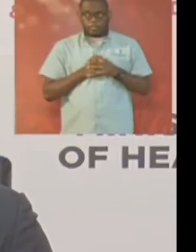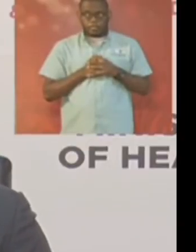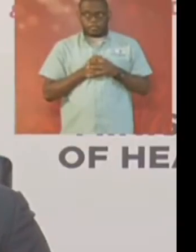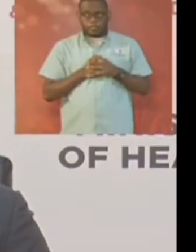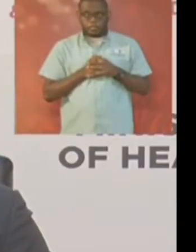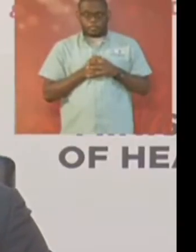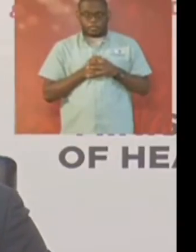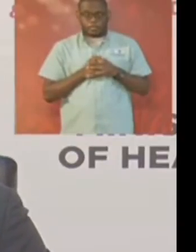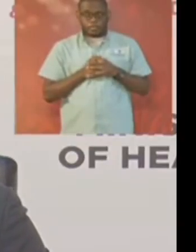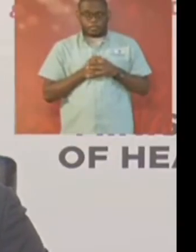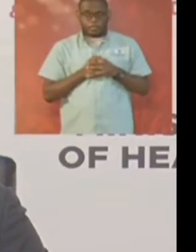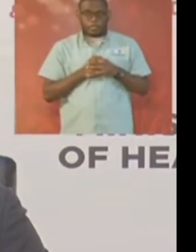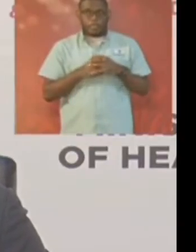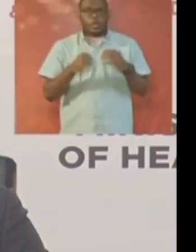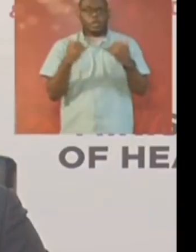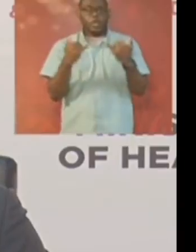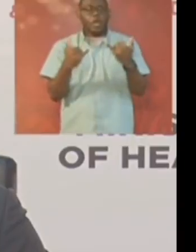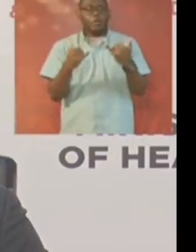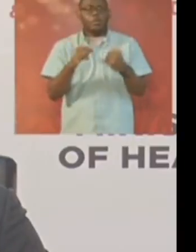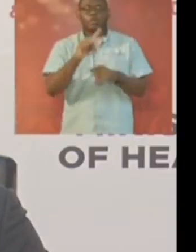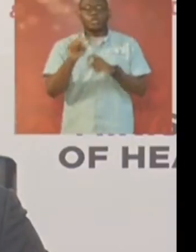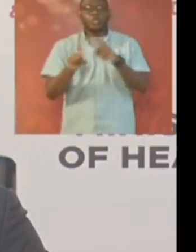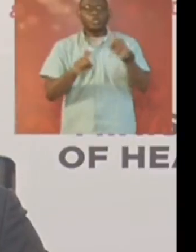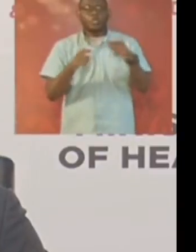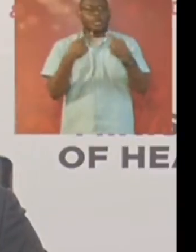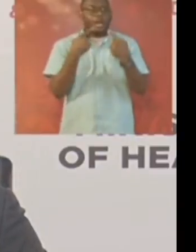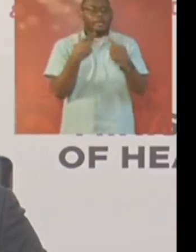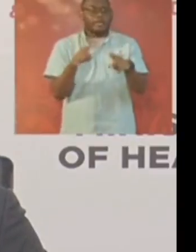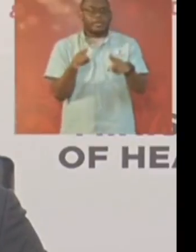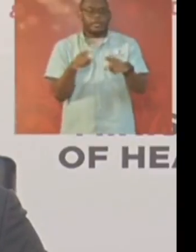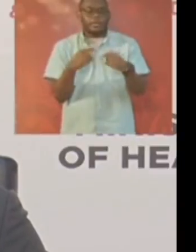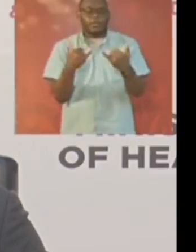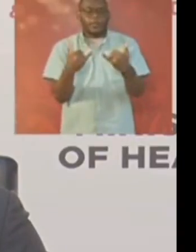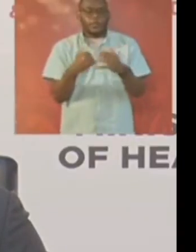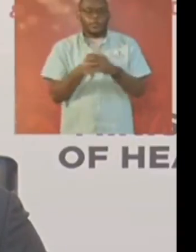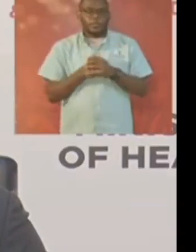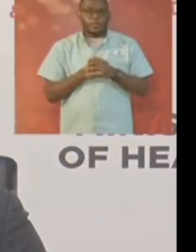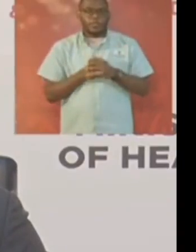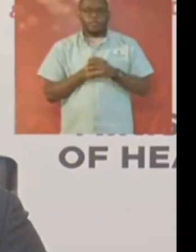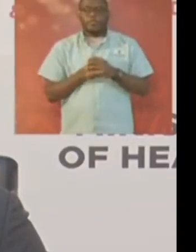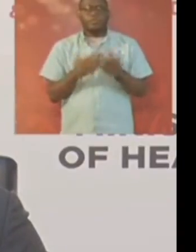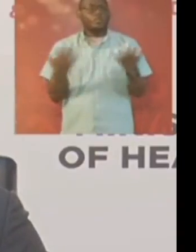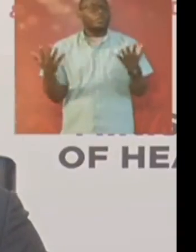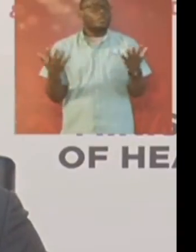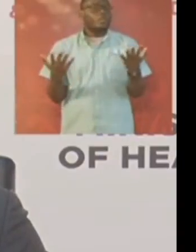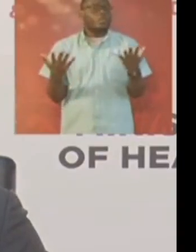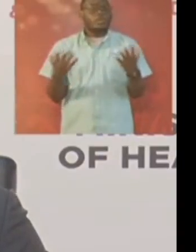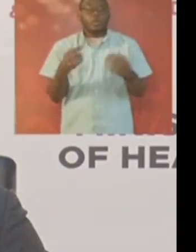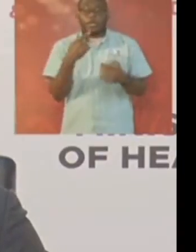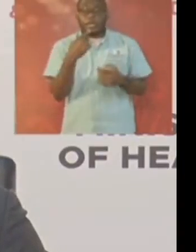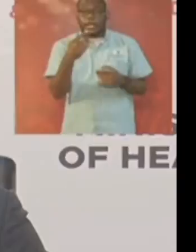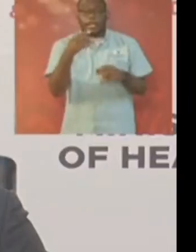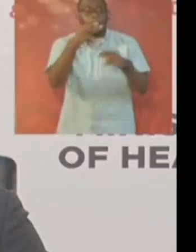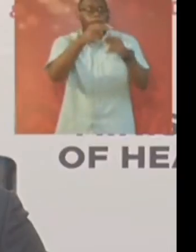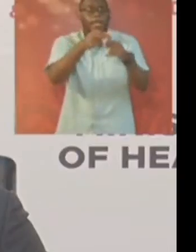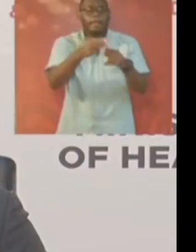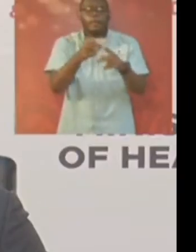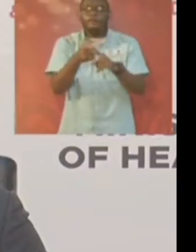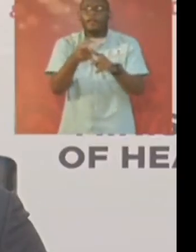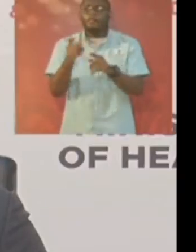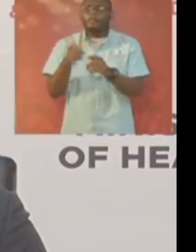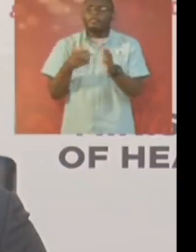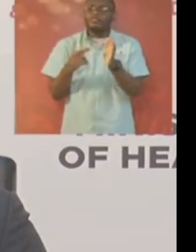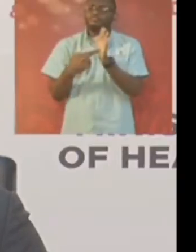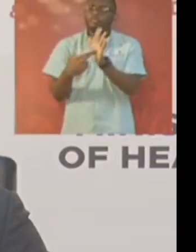Now move to the question and answer segment. As usual, we remind our media representatives to state your name and the name of the media house that